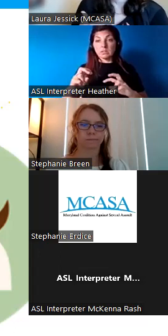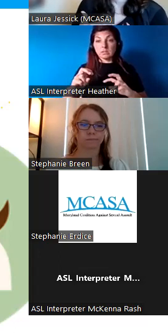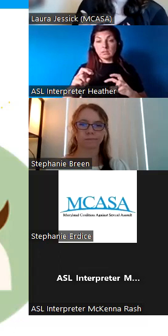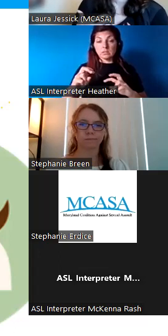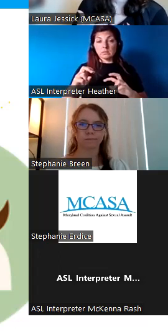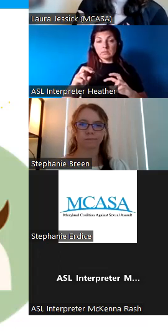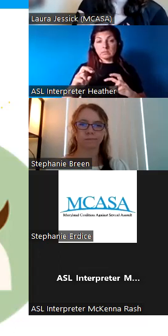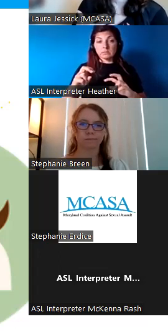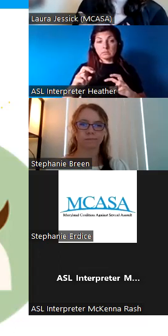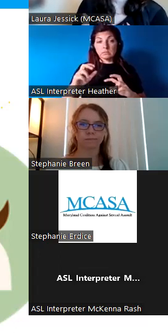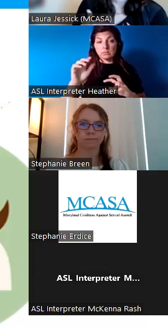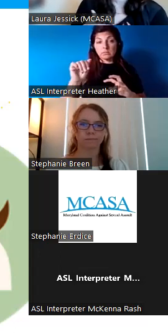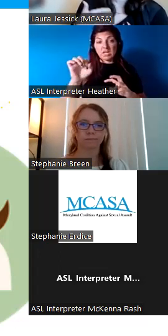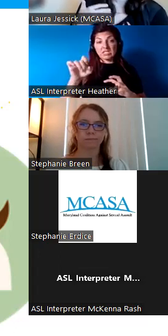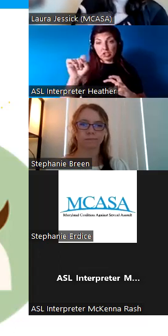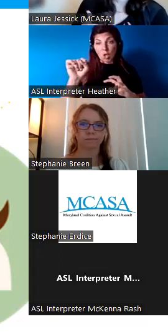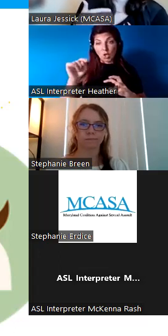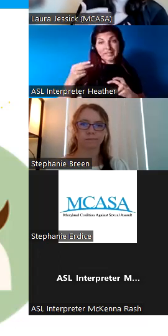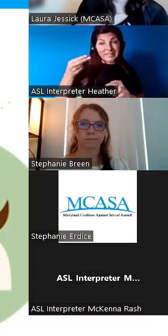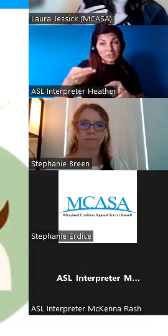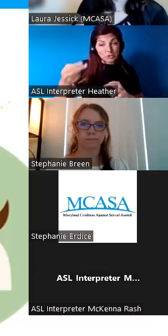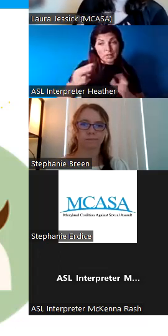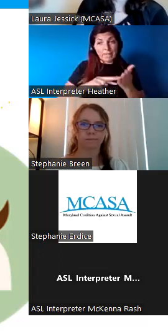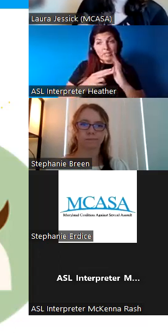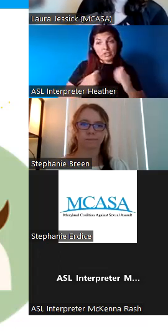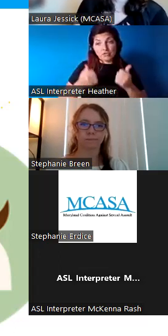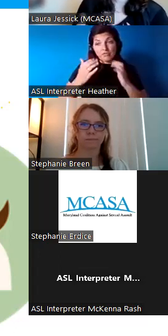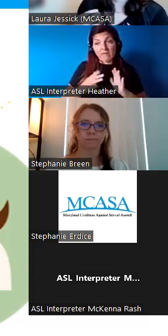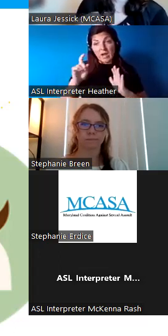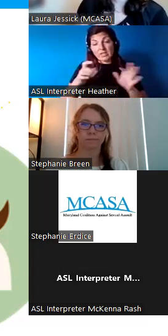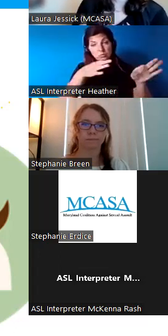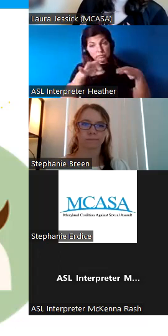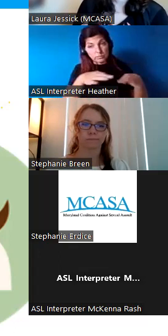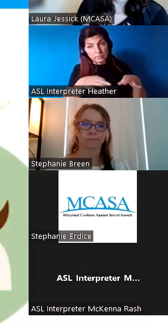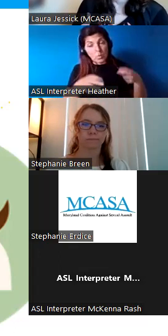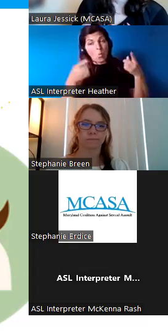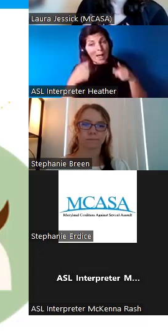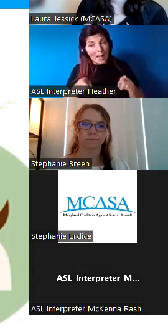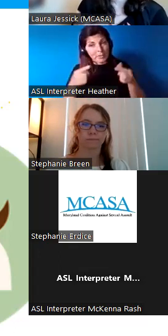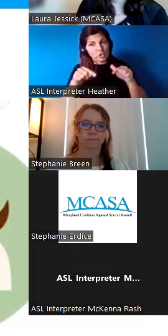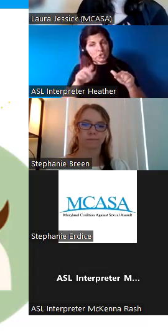when a survivor will need to go over what events took place during the assault.